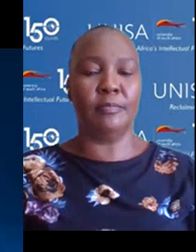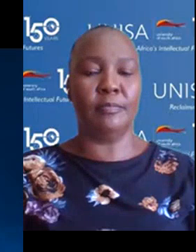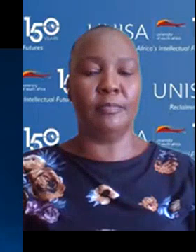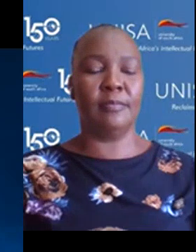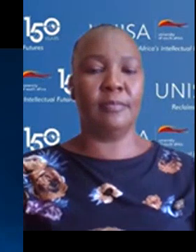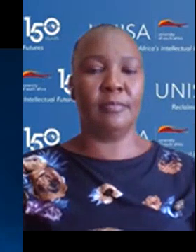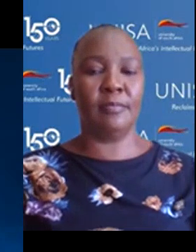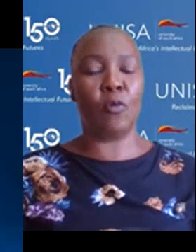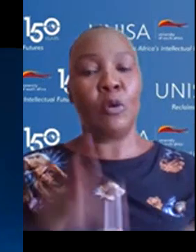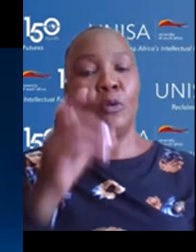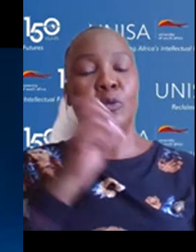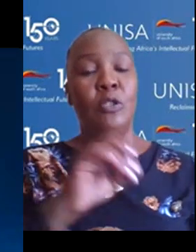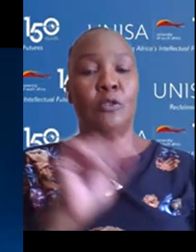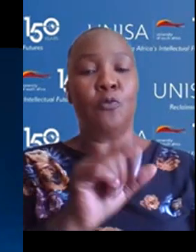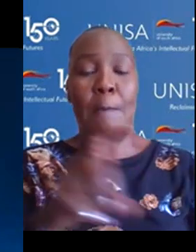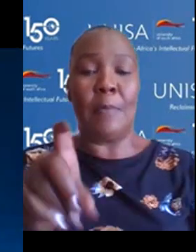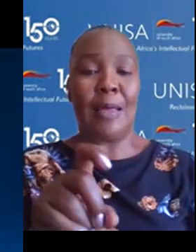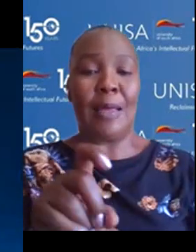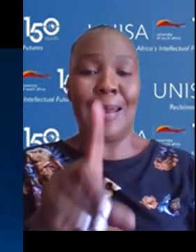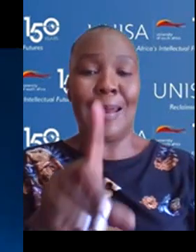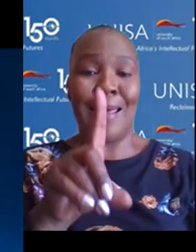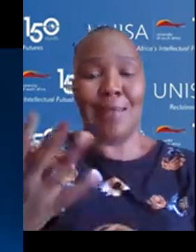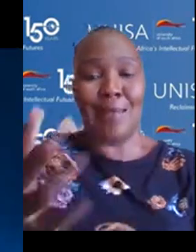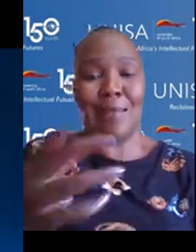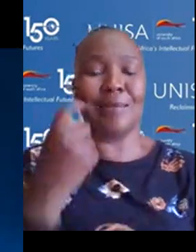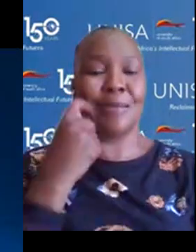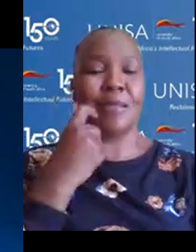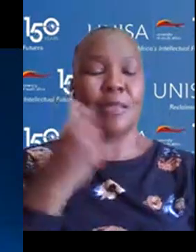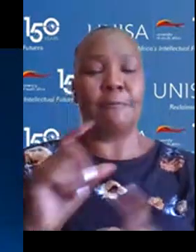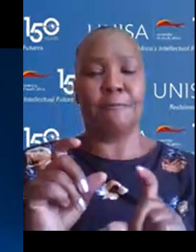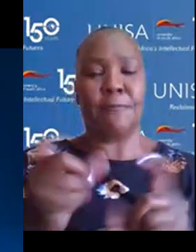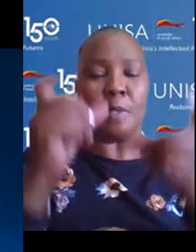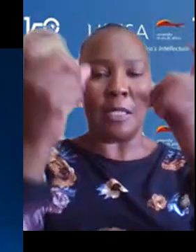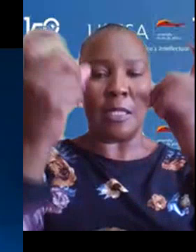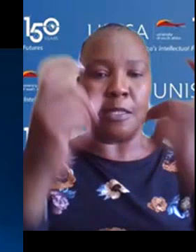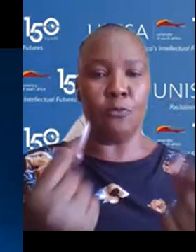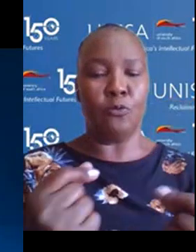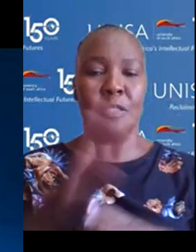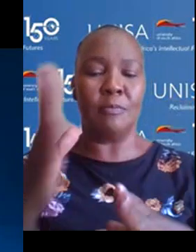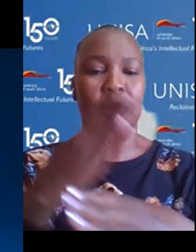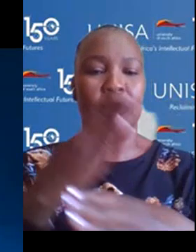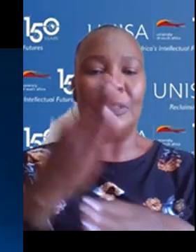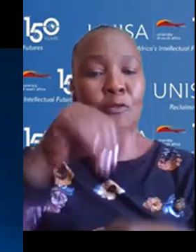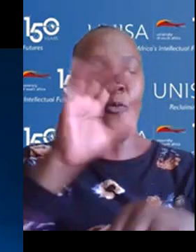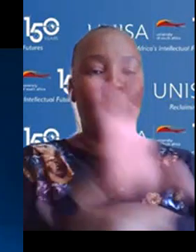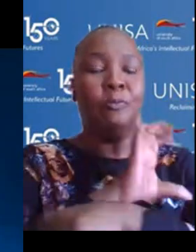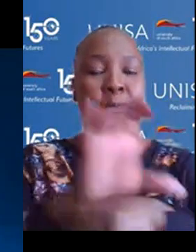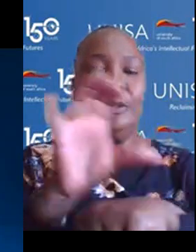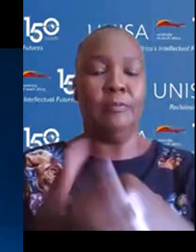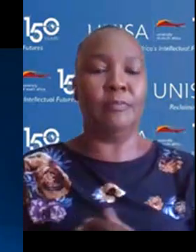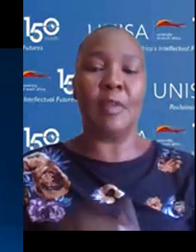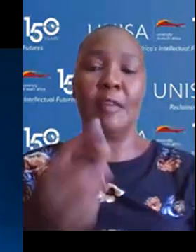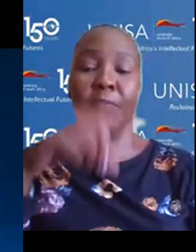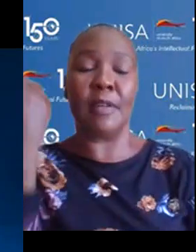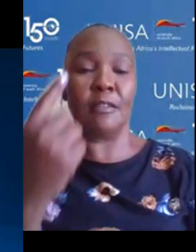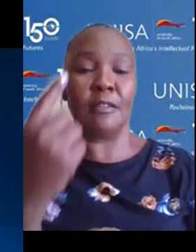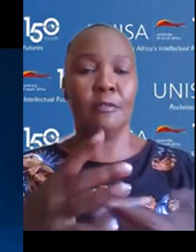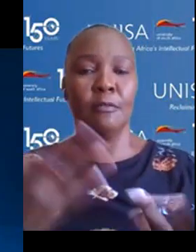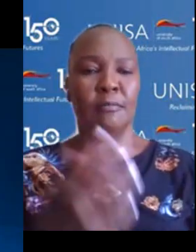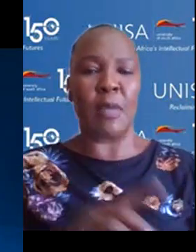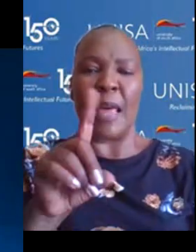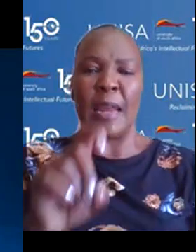When you're using your mouse, right-clicking makes it easier and faster to do certain tasks on your computer. First off, what is the